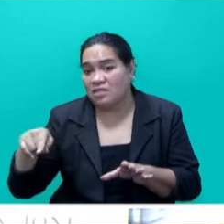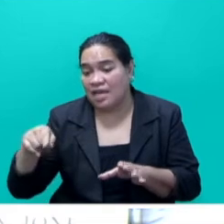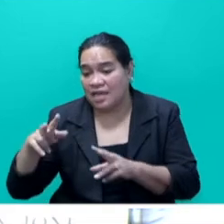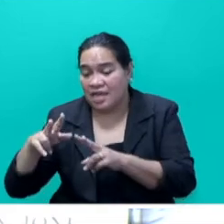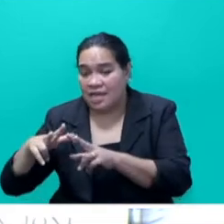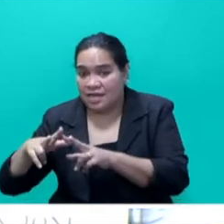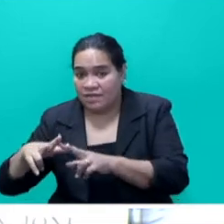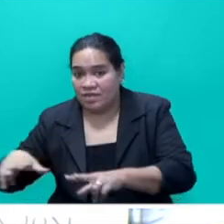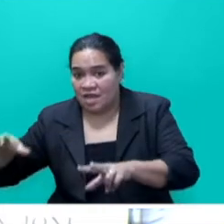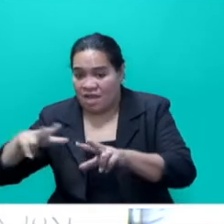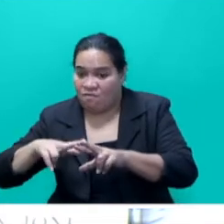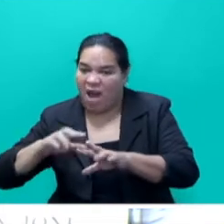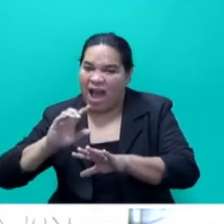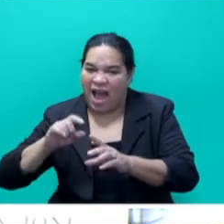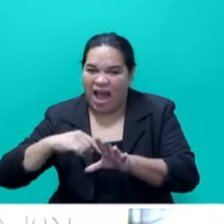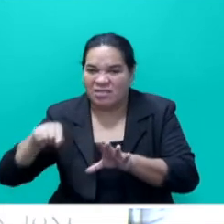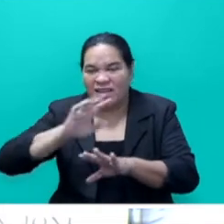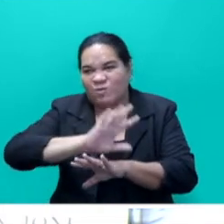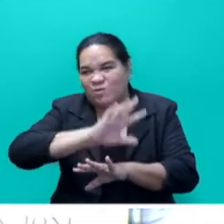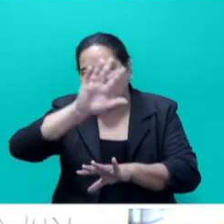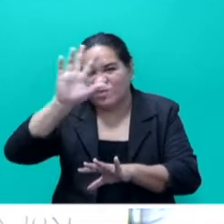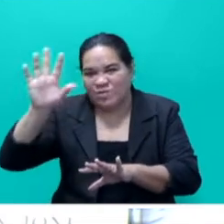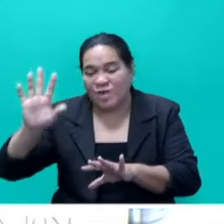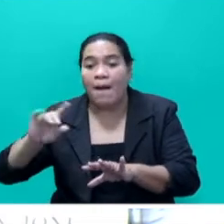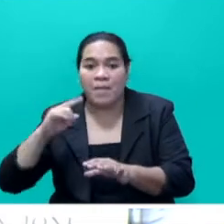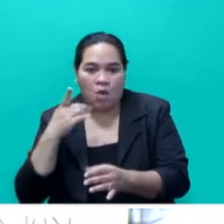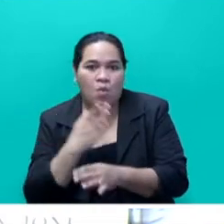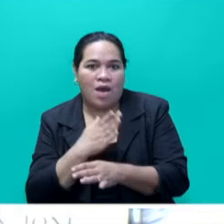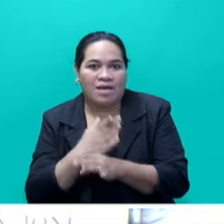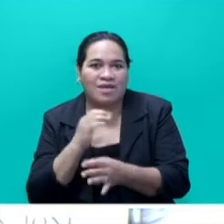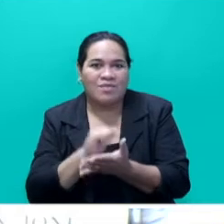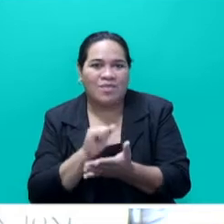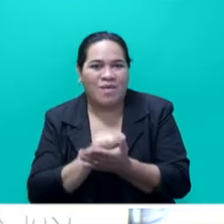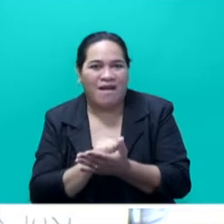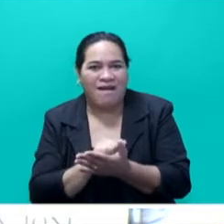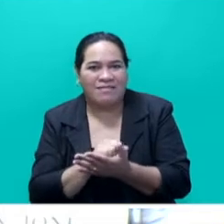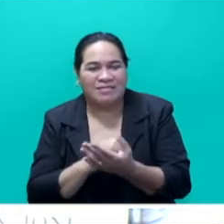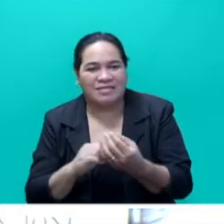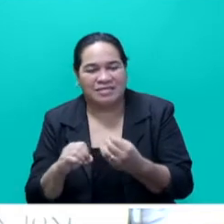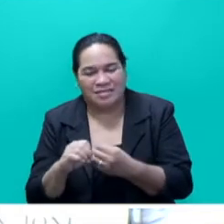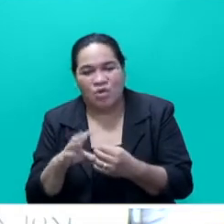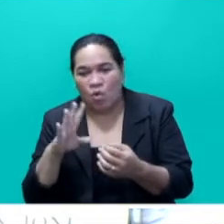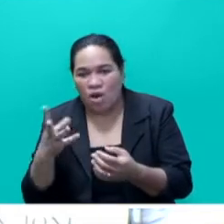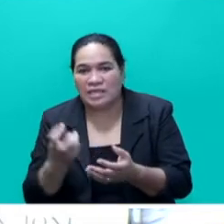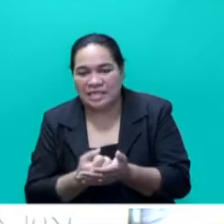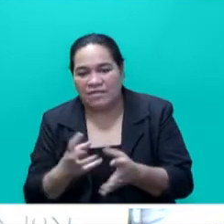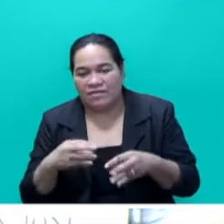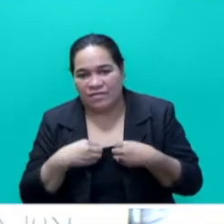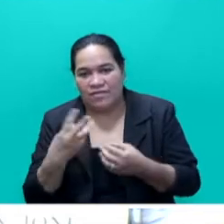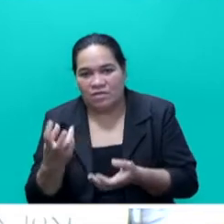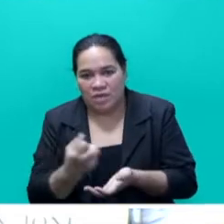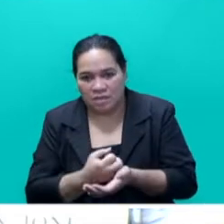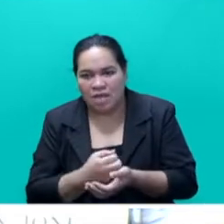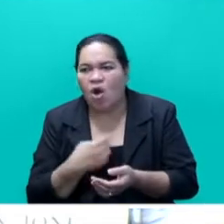sector. So, for example, people who worked in Taviuni, people who worked in Savu in the hotel sector, etc.,